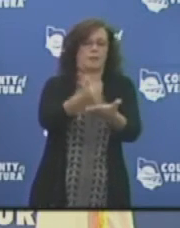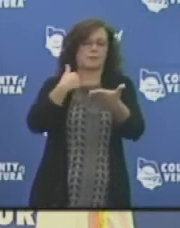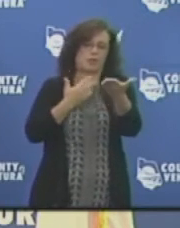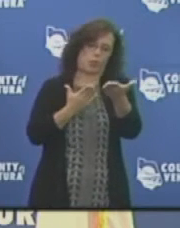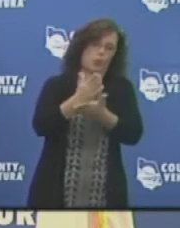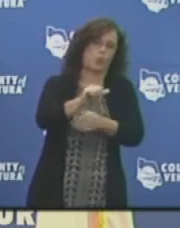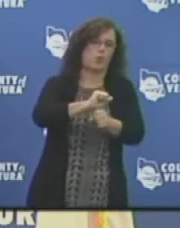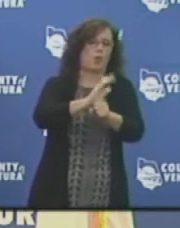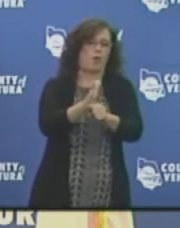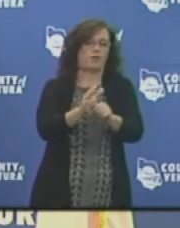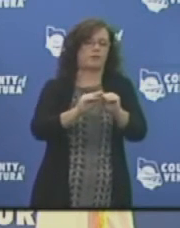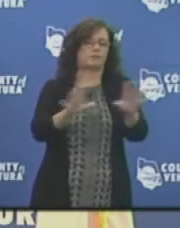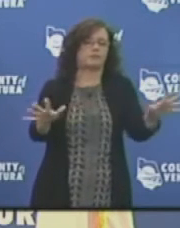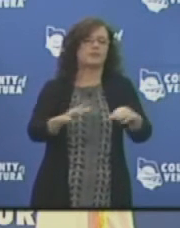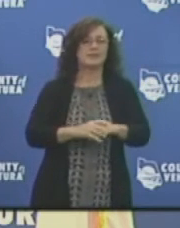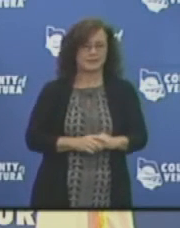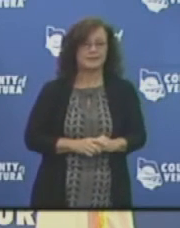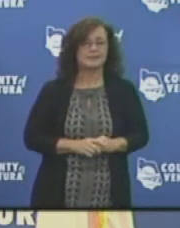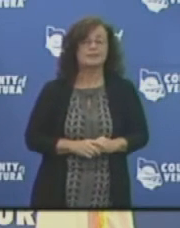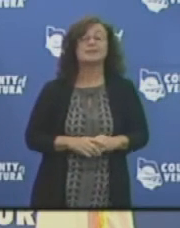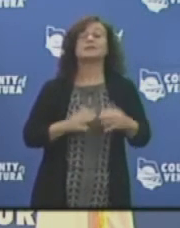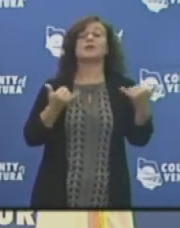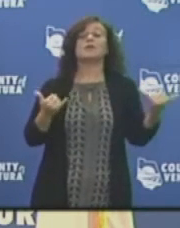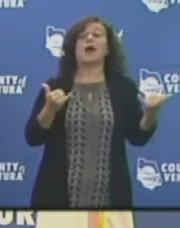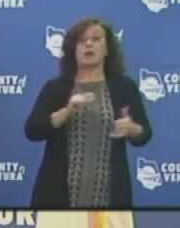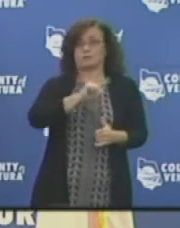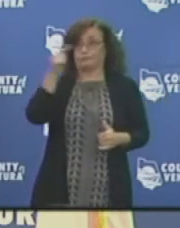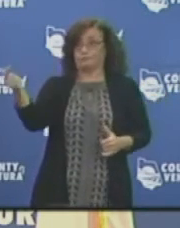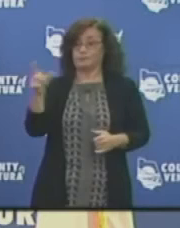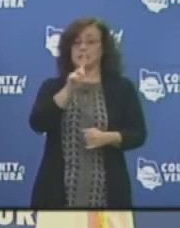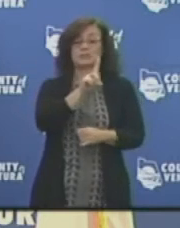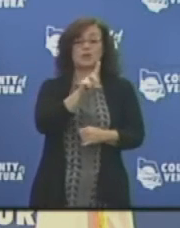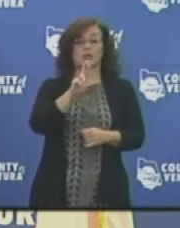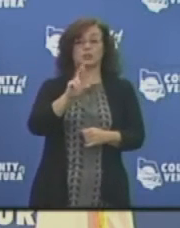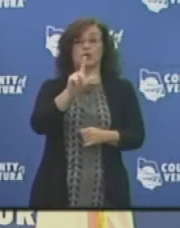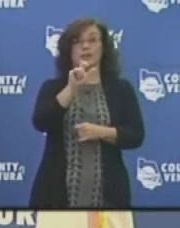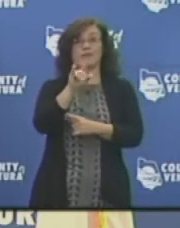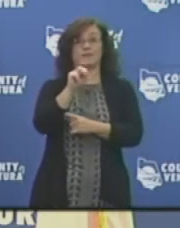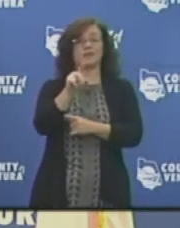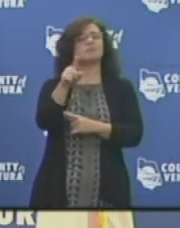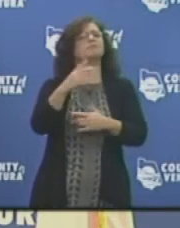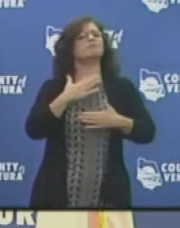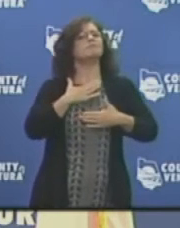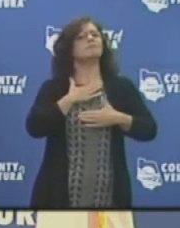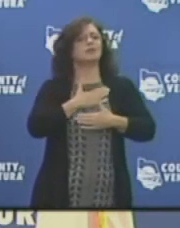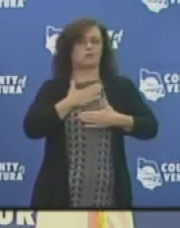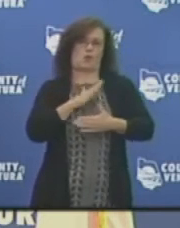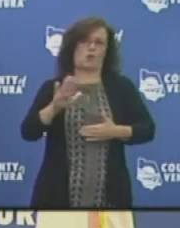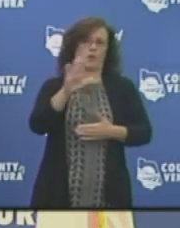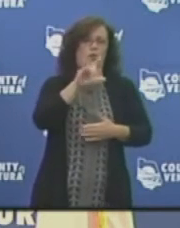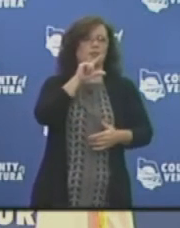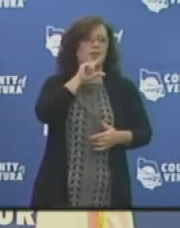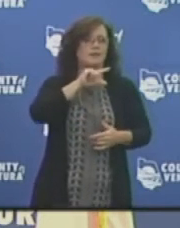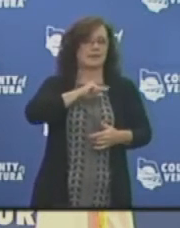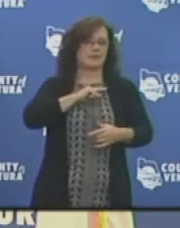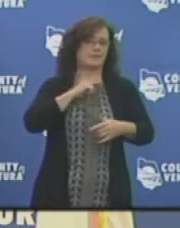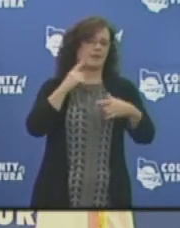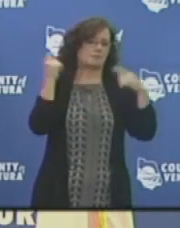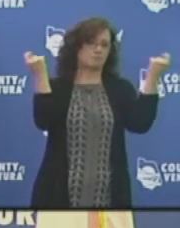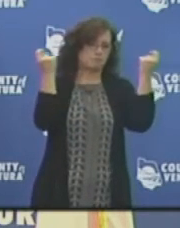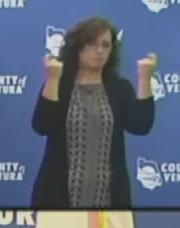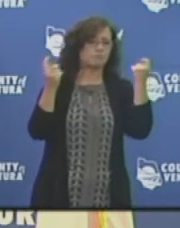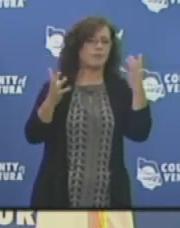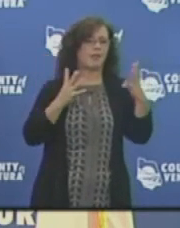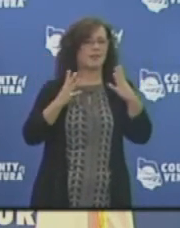that, I will bring up Dr. Levin. Hope you all have a very happy Thanksgiving, and it